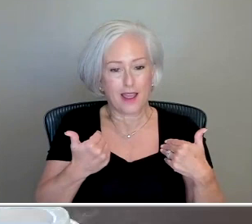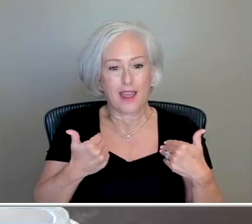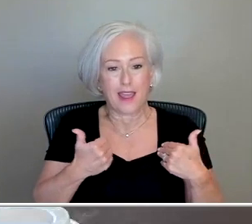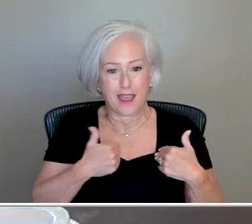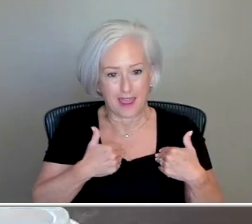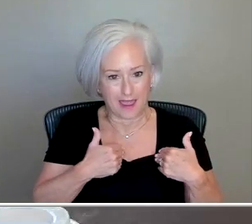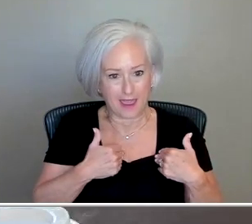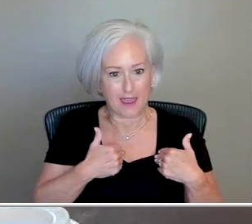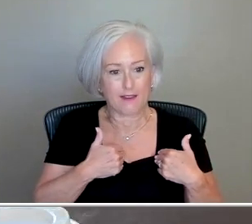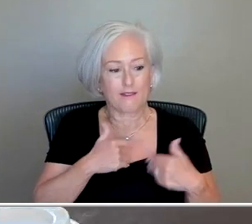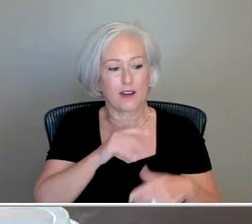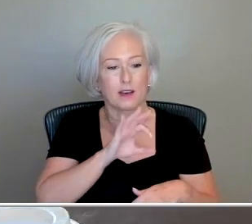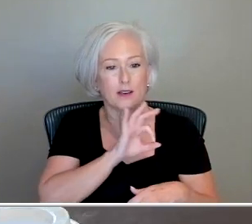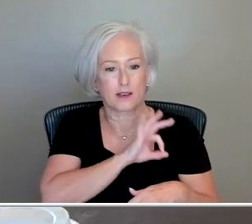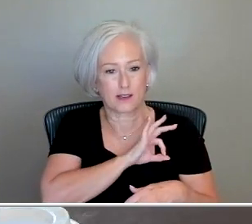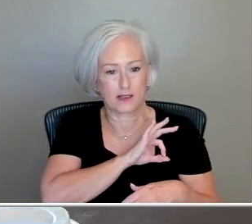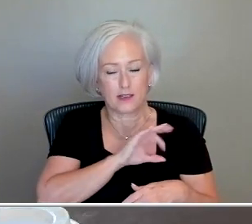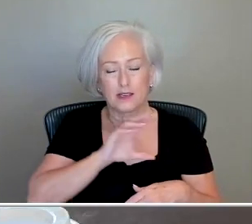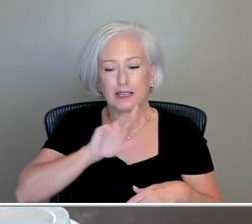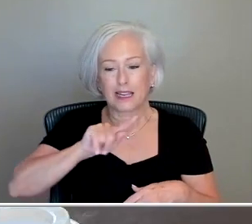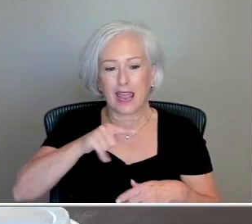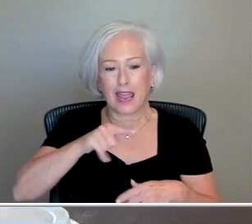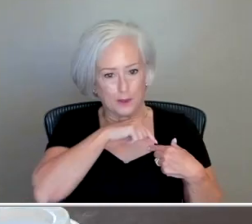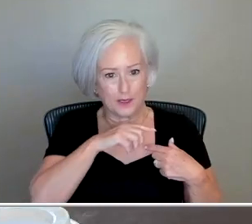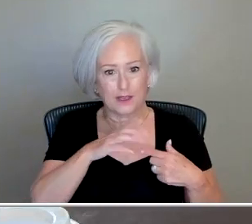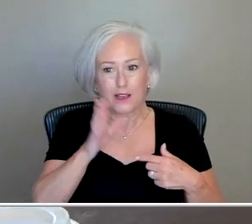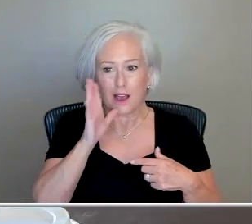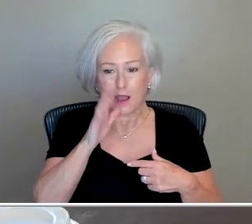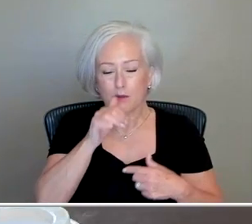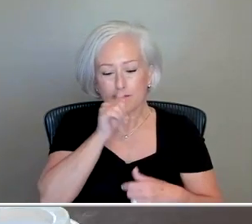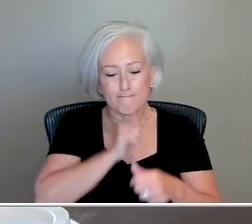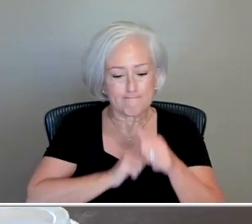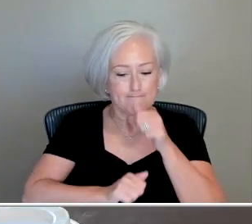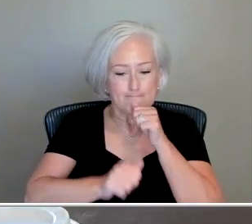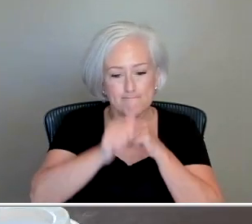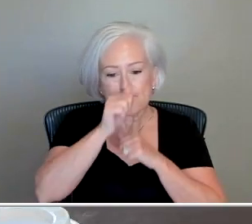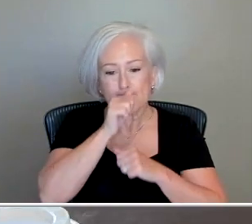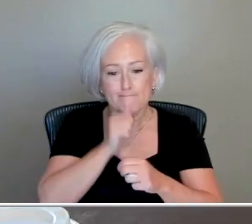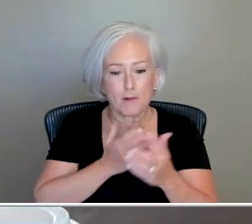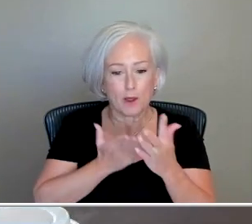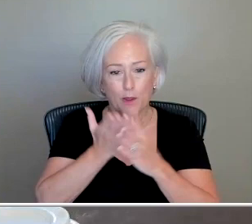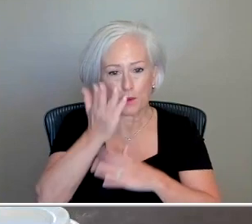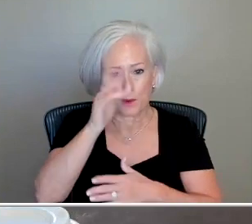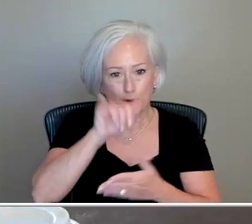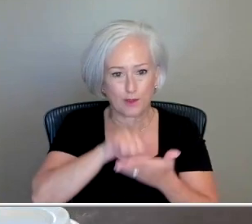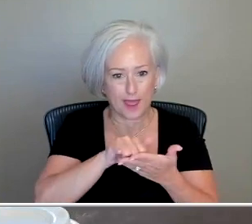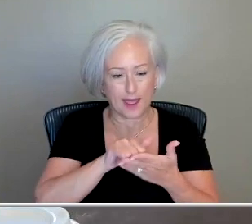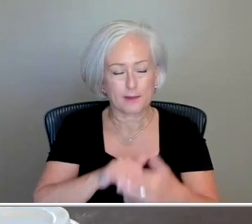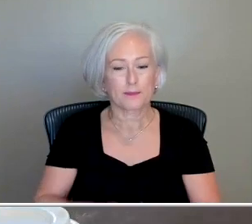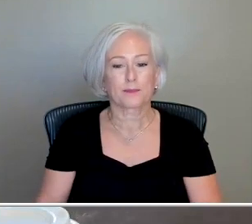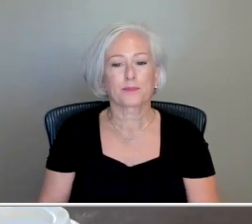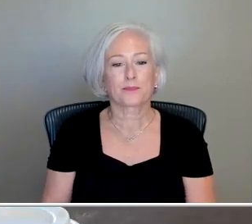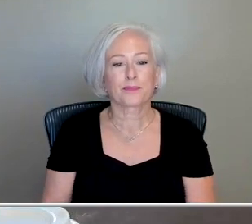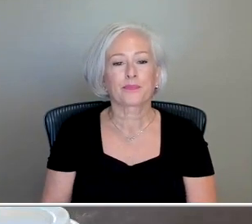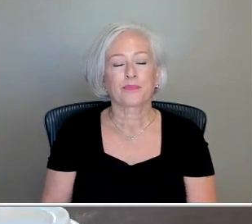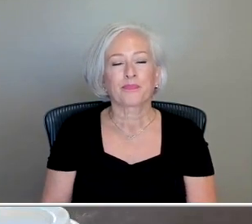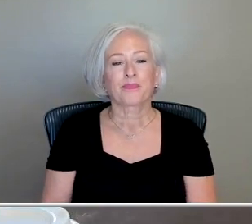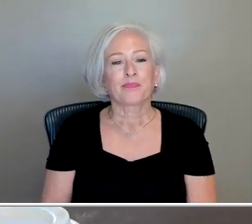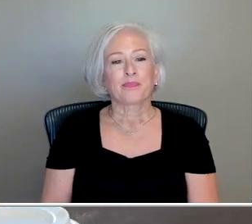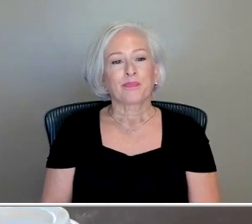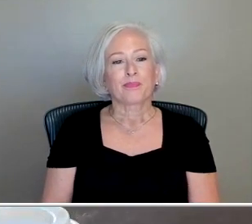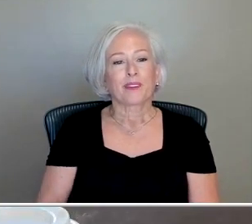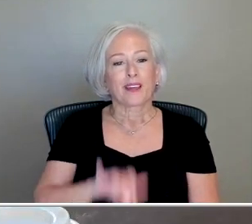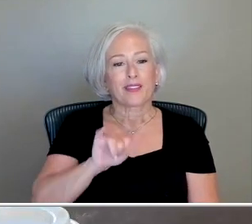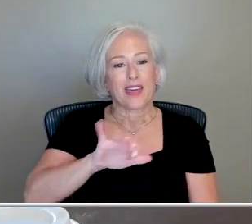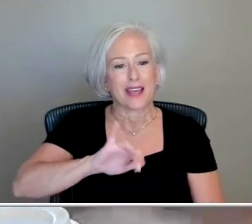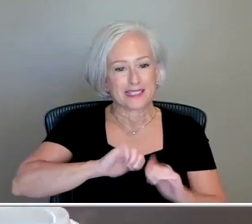feel great. I will battle through this. Anyway, that's how it all began. I learned about adriamycin